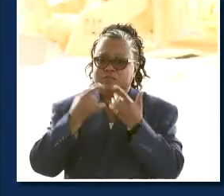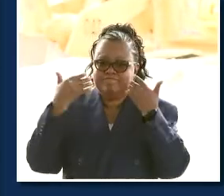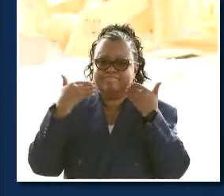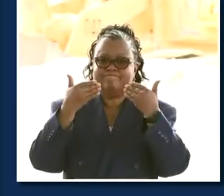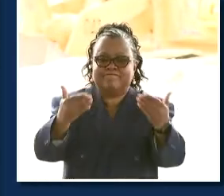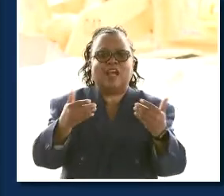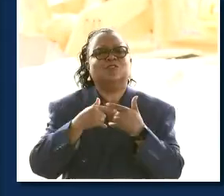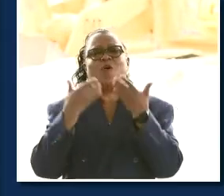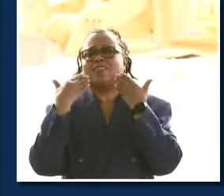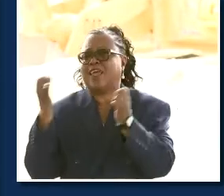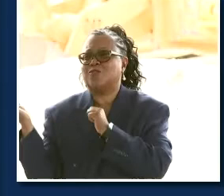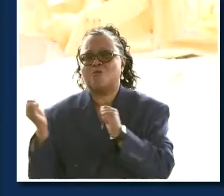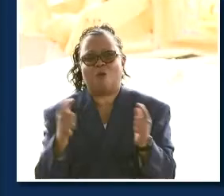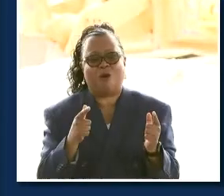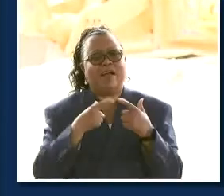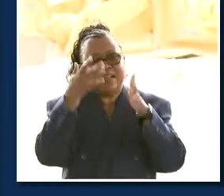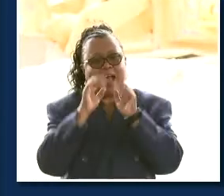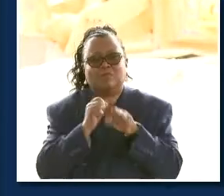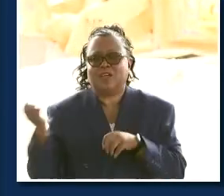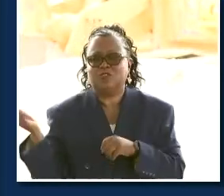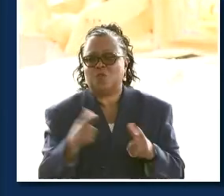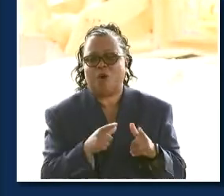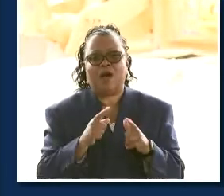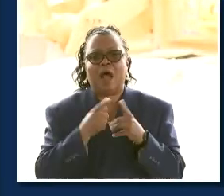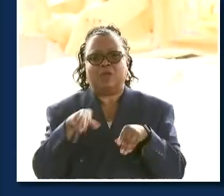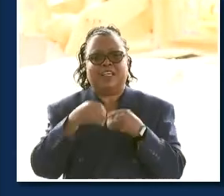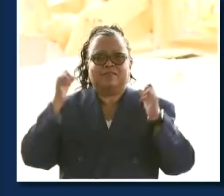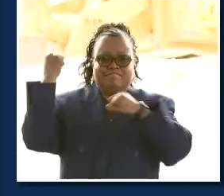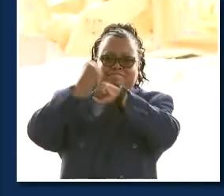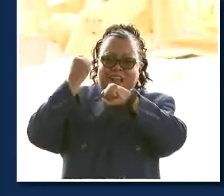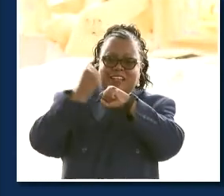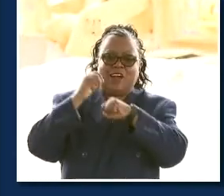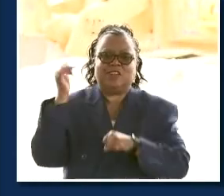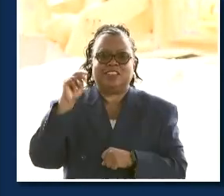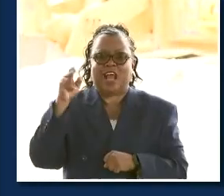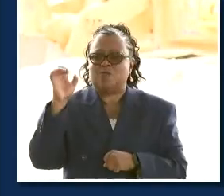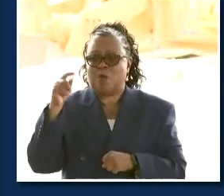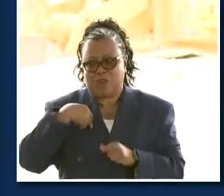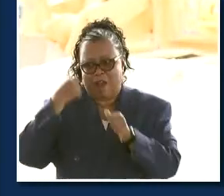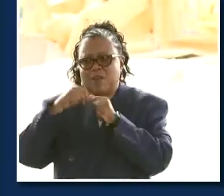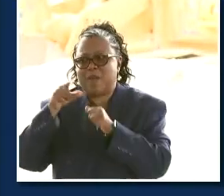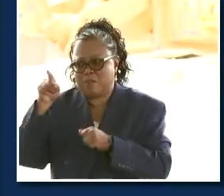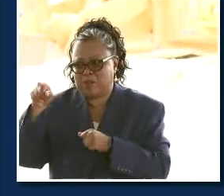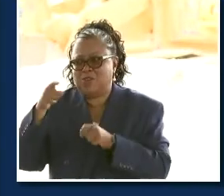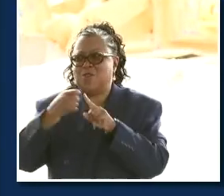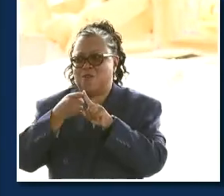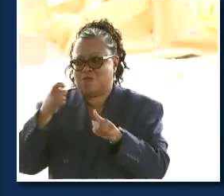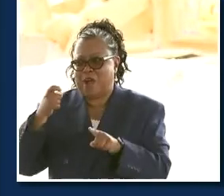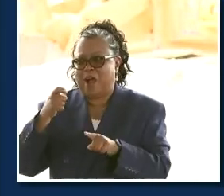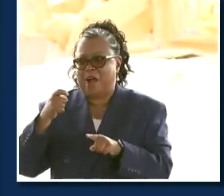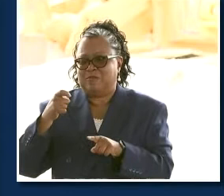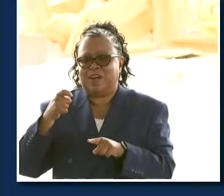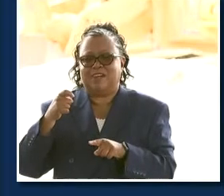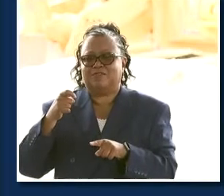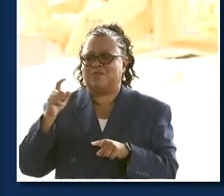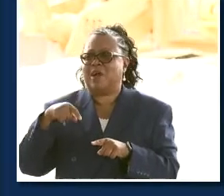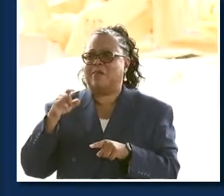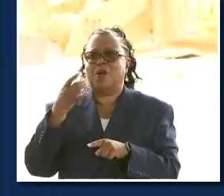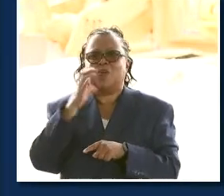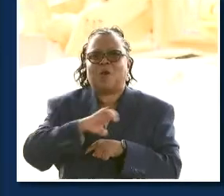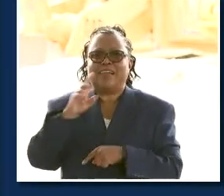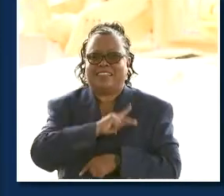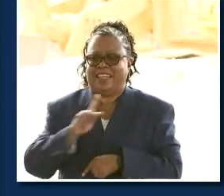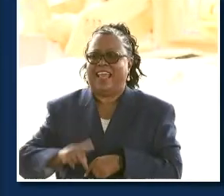fruition. So thank you all. God bless you all. I want to give a shout out to John Ronan. I remember you from Christ the